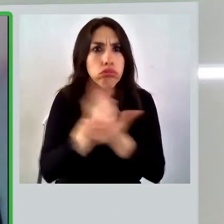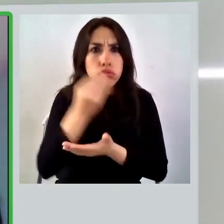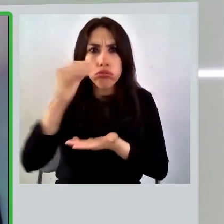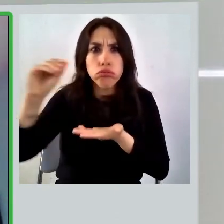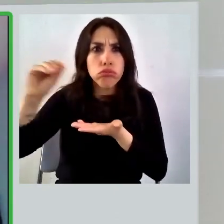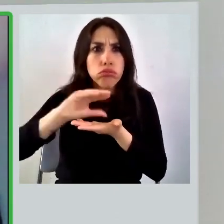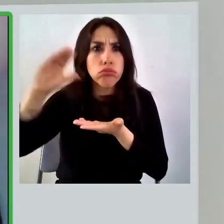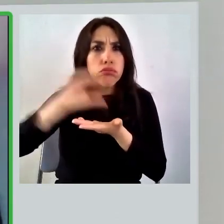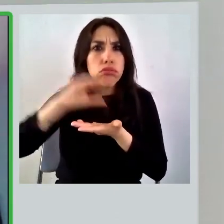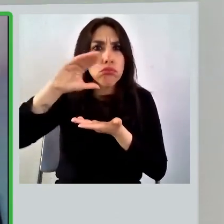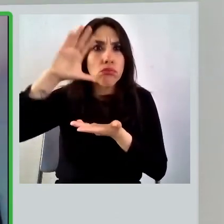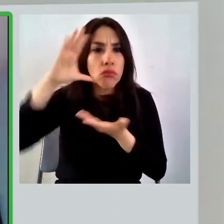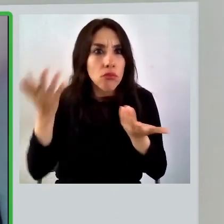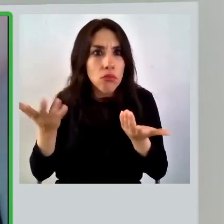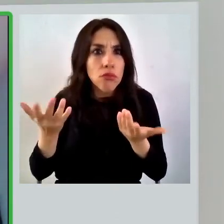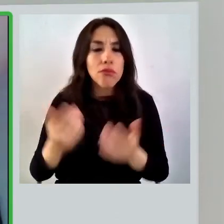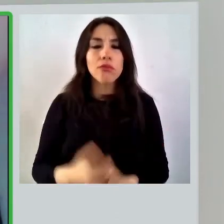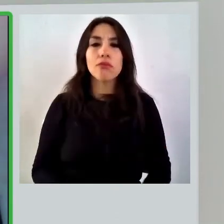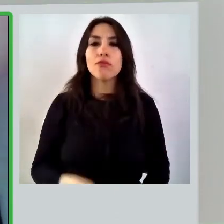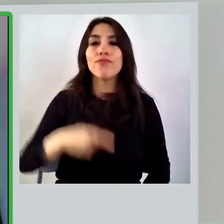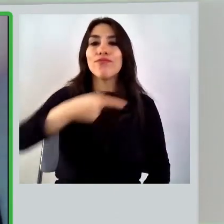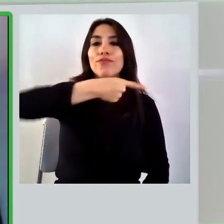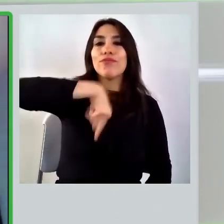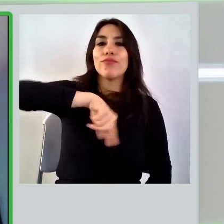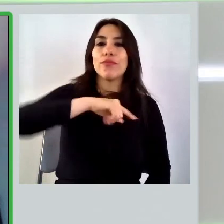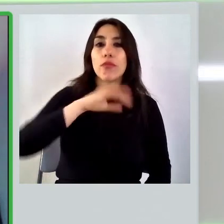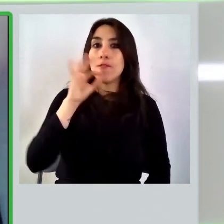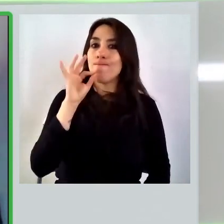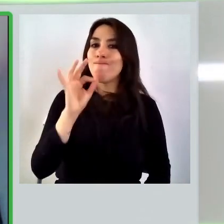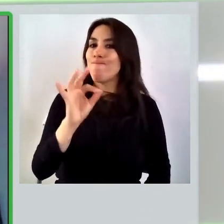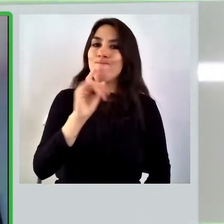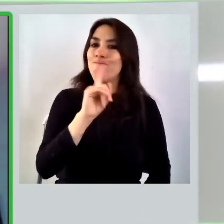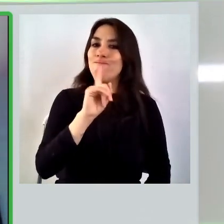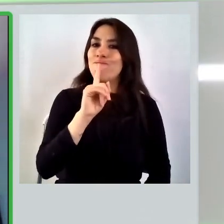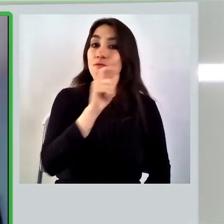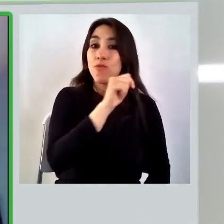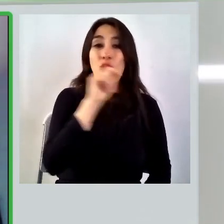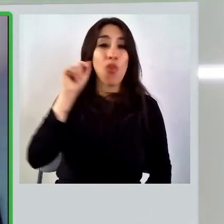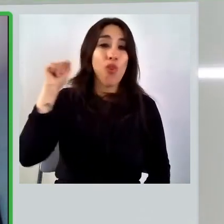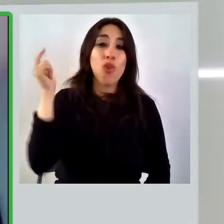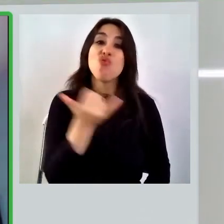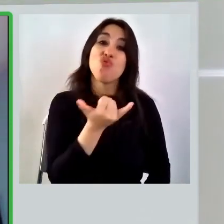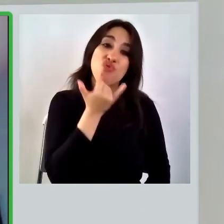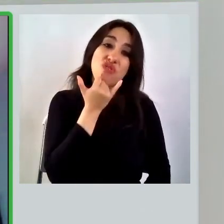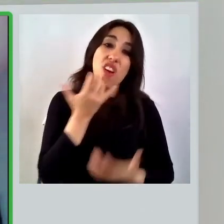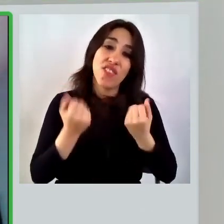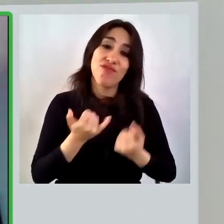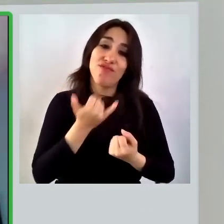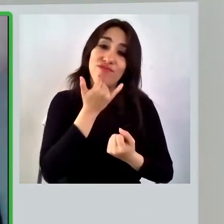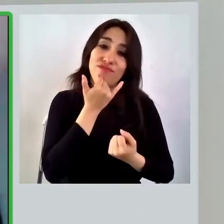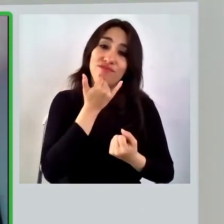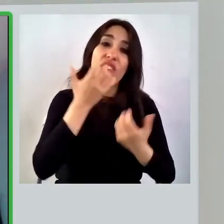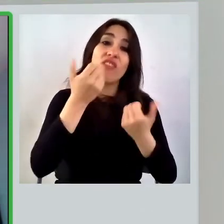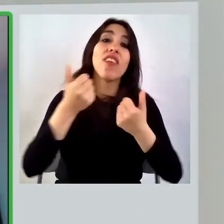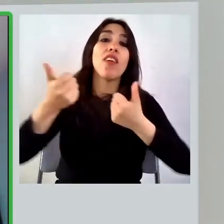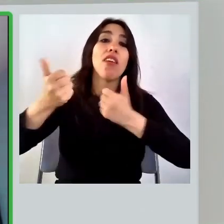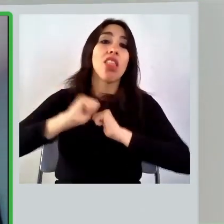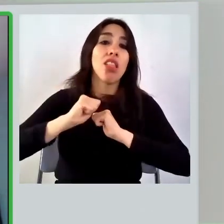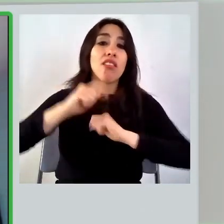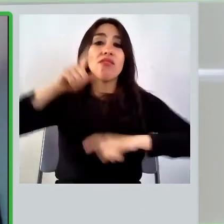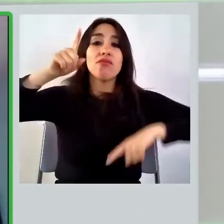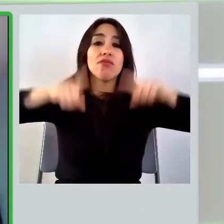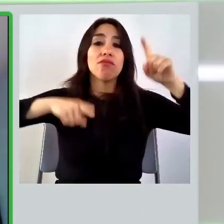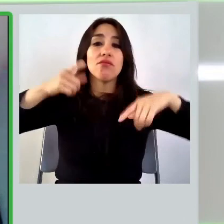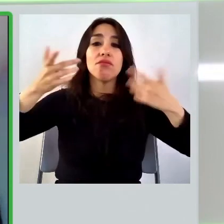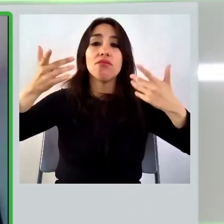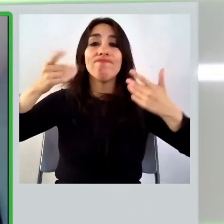best practices, because in my view, they're all lessons learned. But what I've experienced is that you